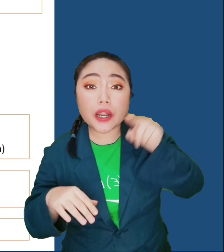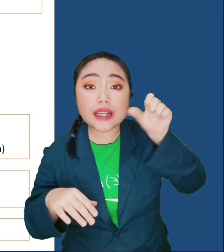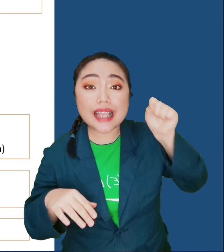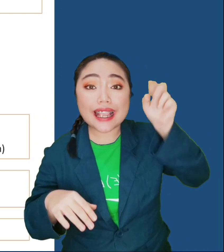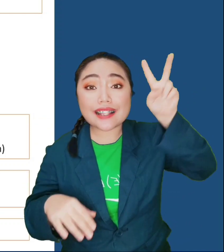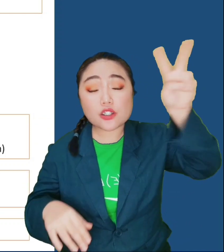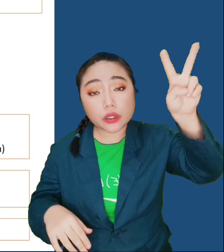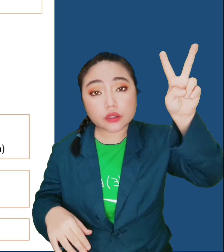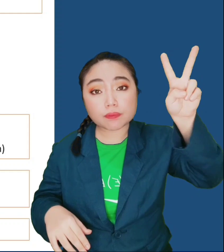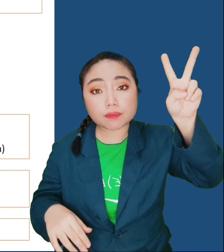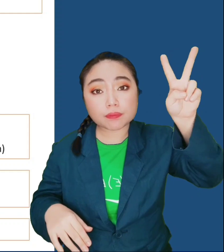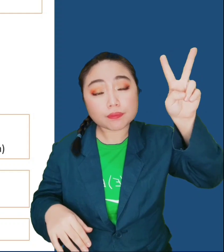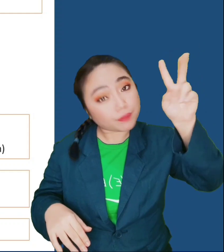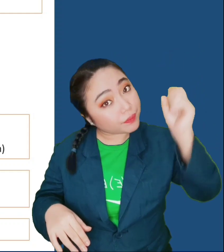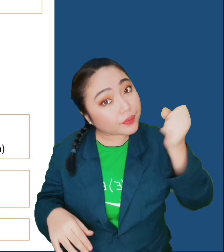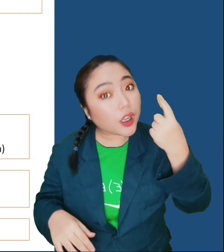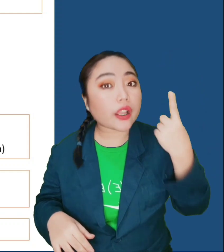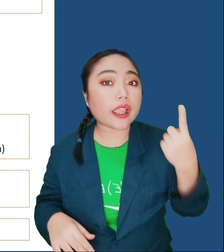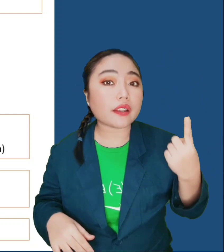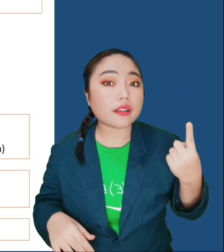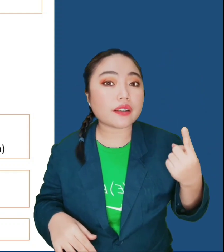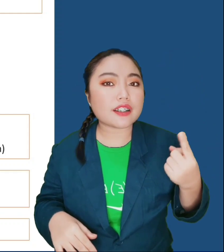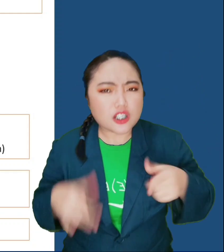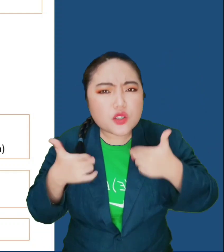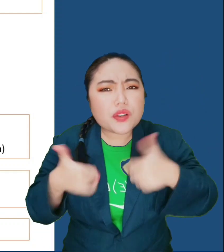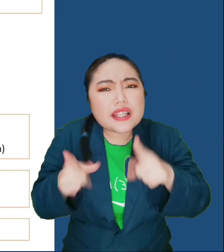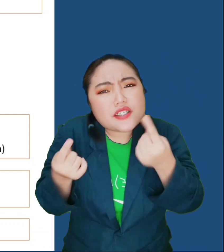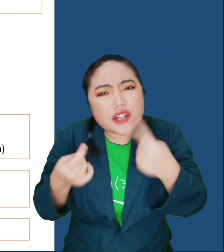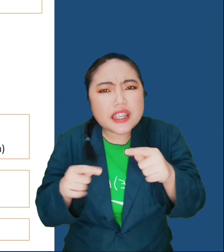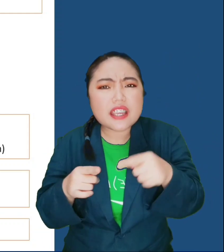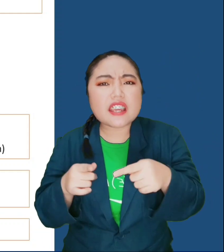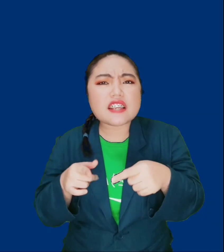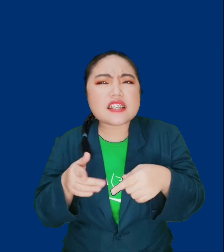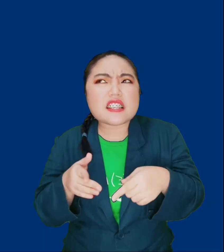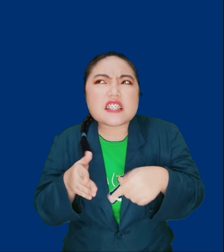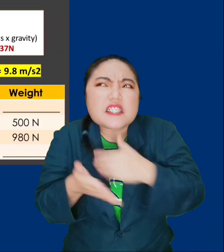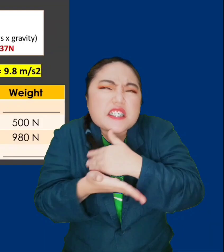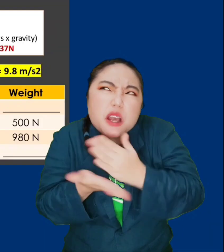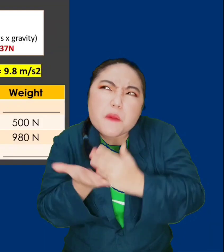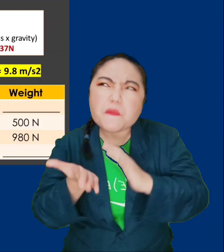The gravity here on Earth is 9.8 meter per second squared, okay?